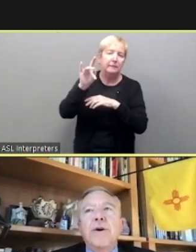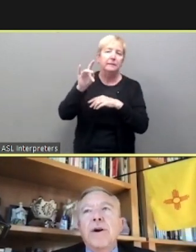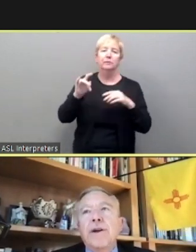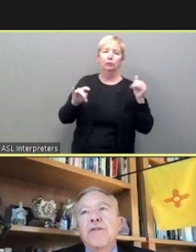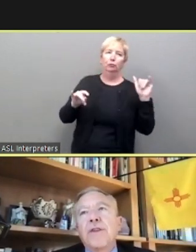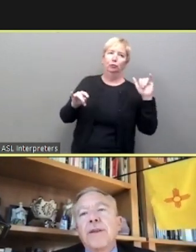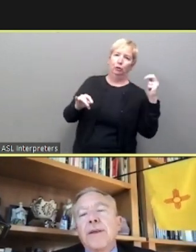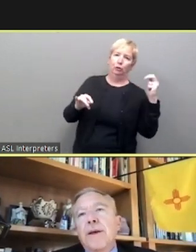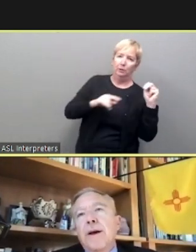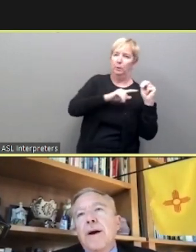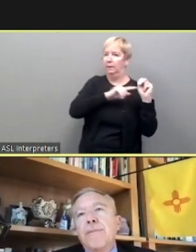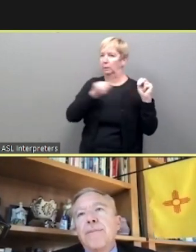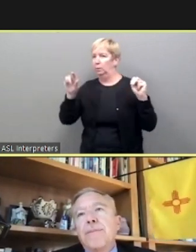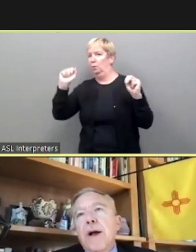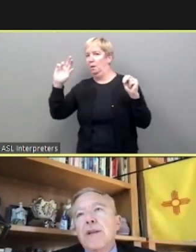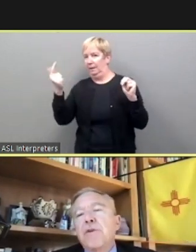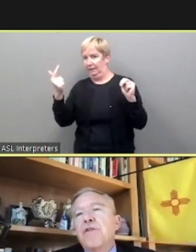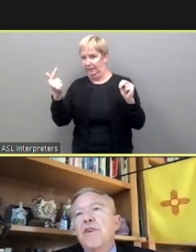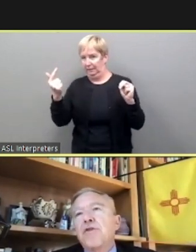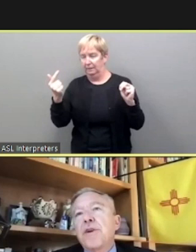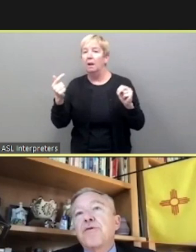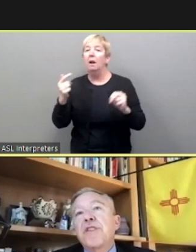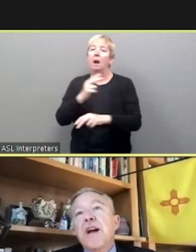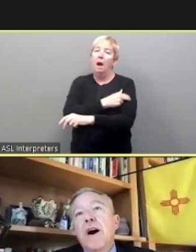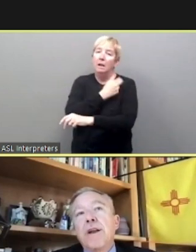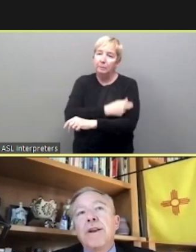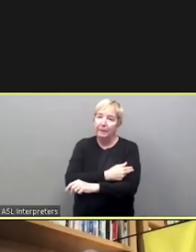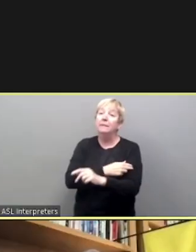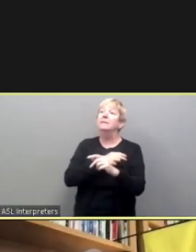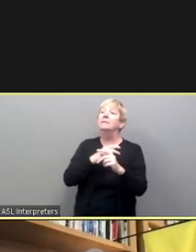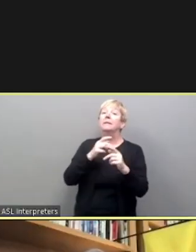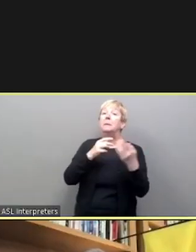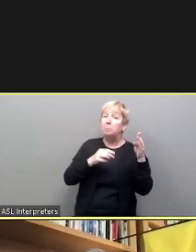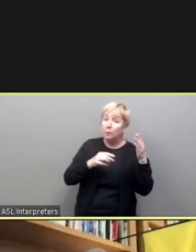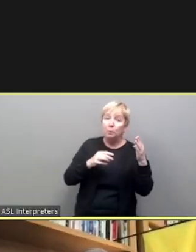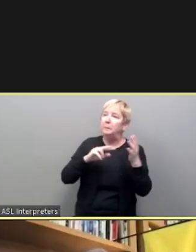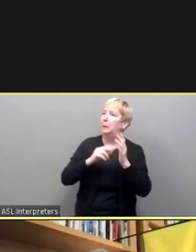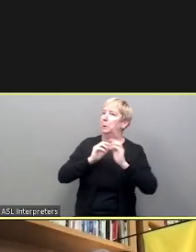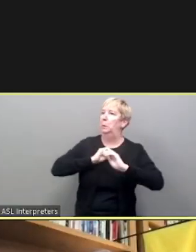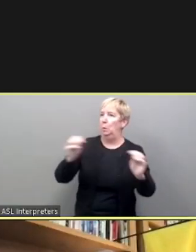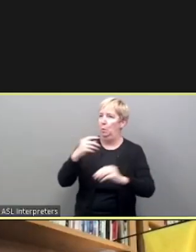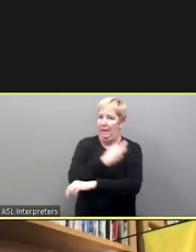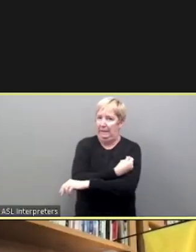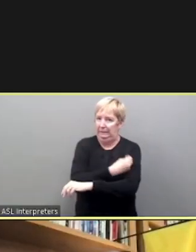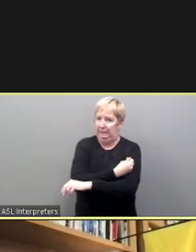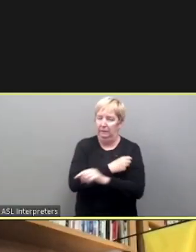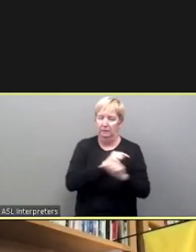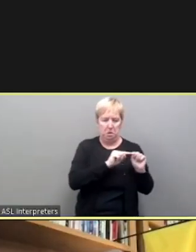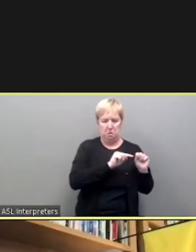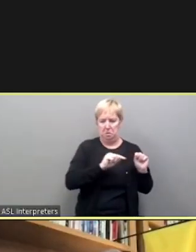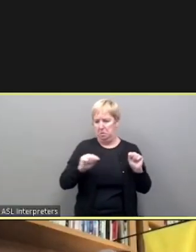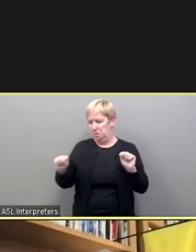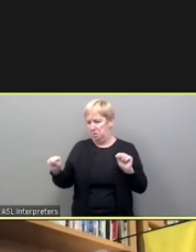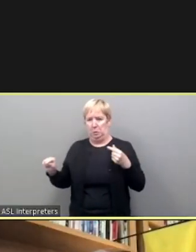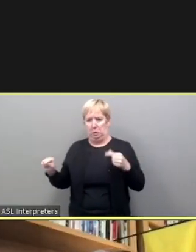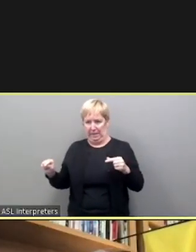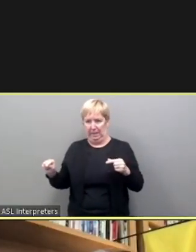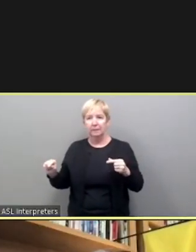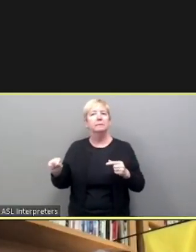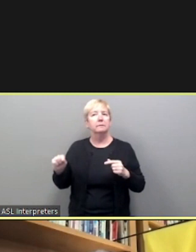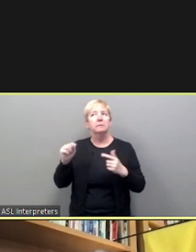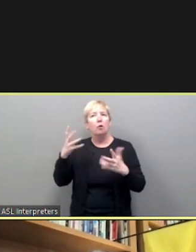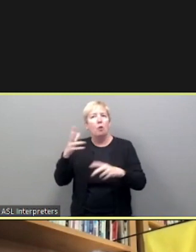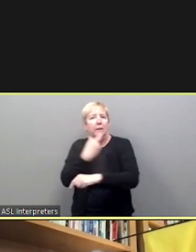January to August, hospitalization rates for the unvaccinated. So we're seeing the same thing that we've